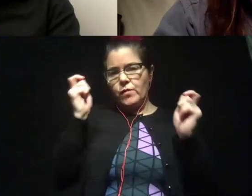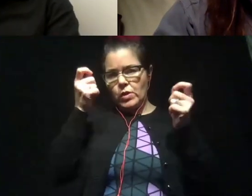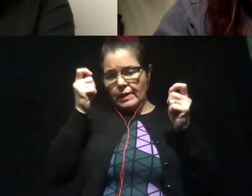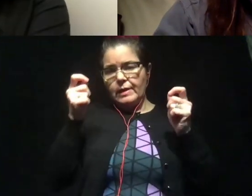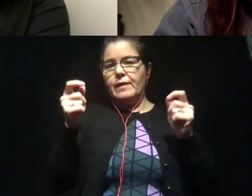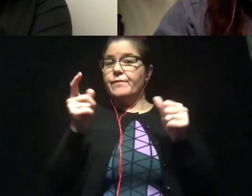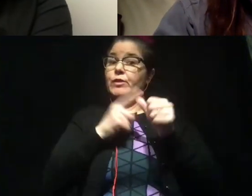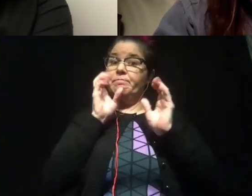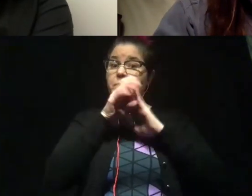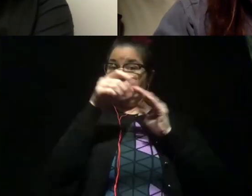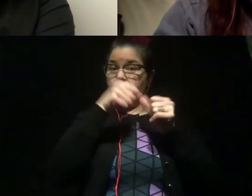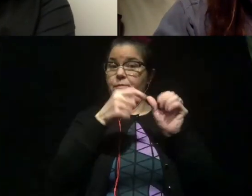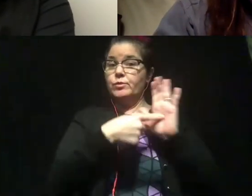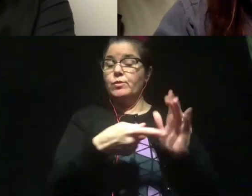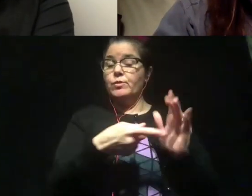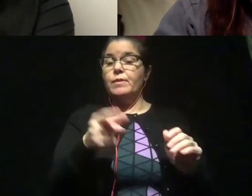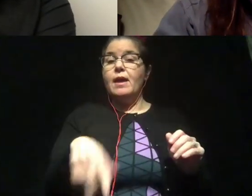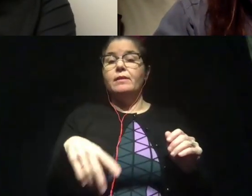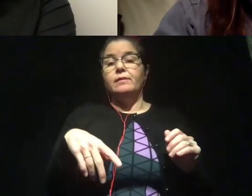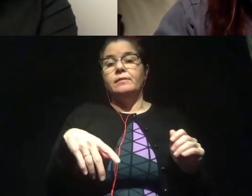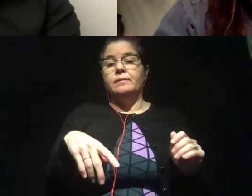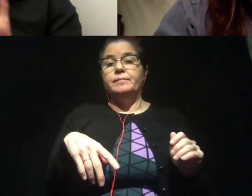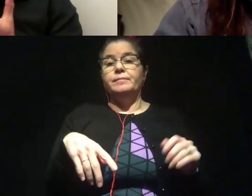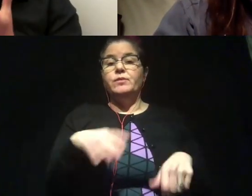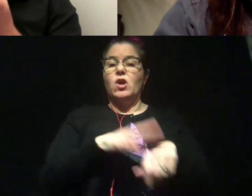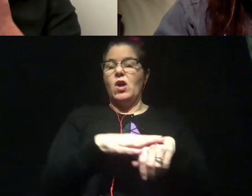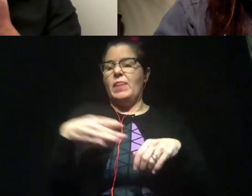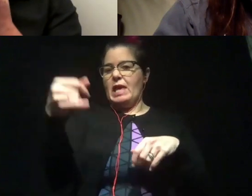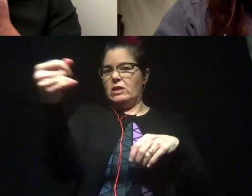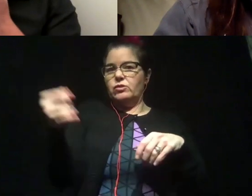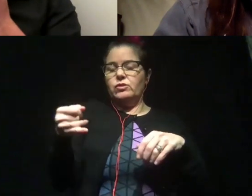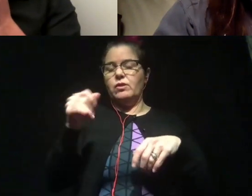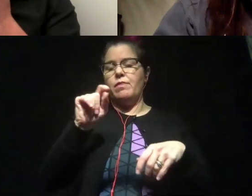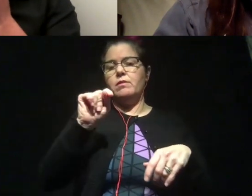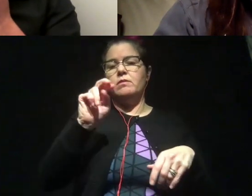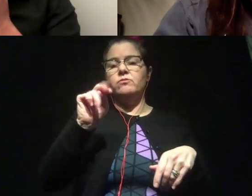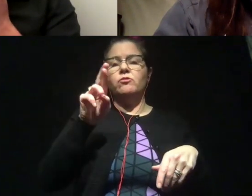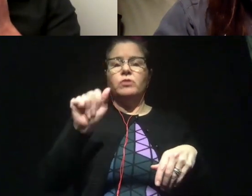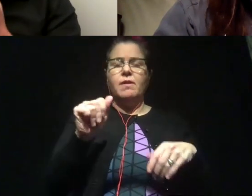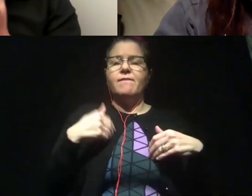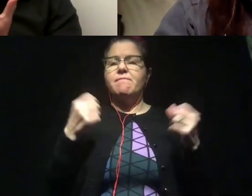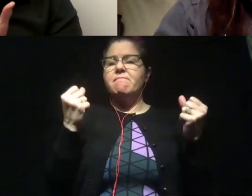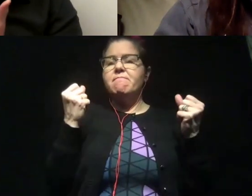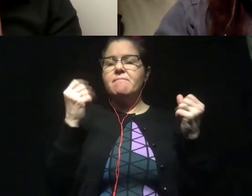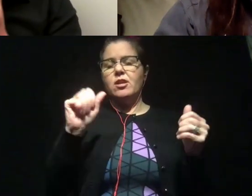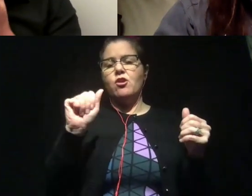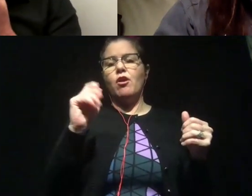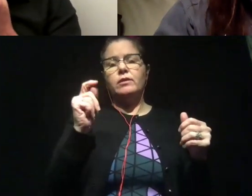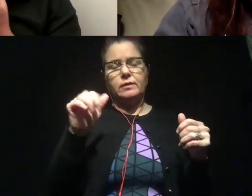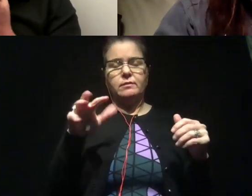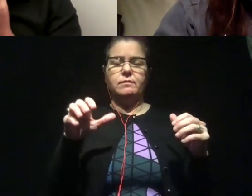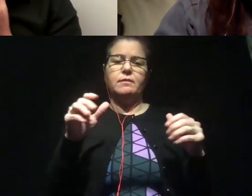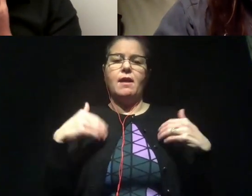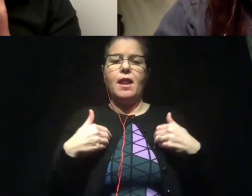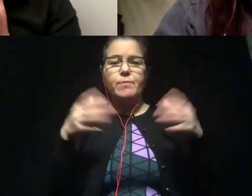first picture I showed you, when we're sitting on the edge of the ice on the tundra, there's lots of Arctic animals. Lots of reindeer live there. There's